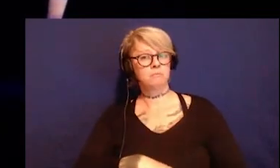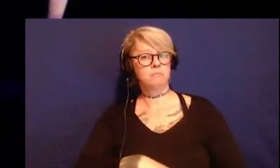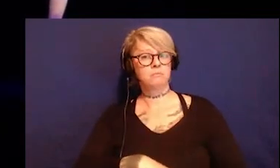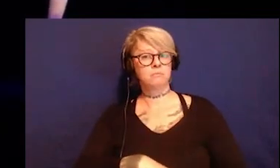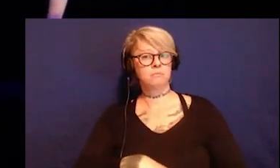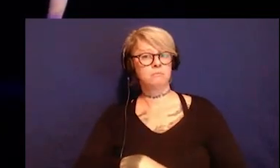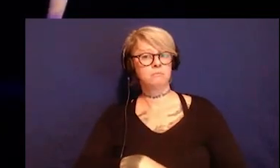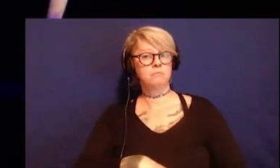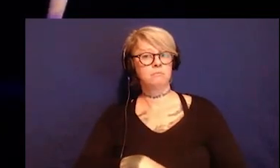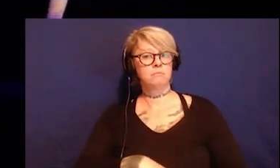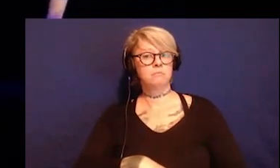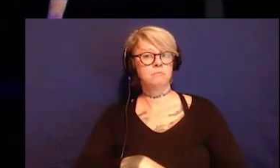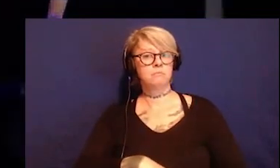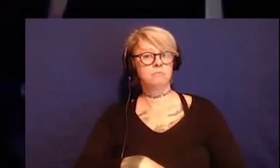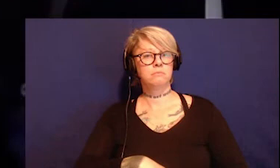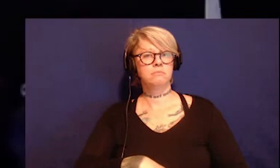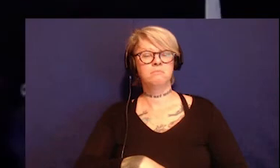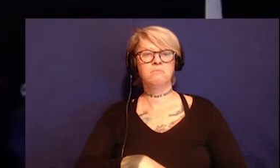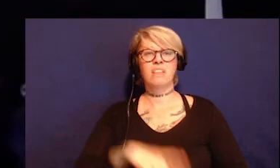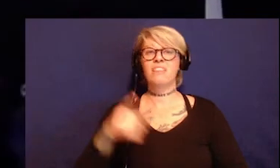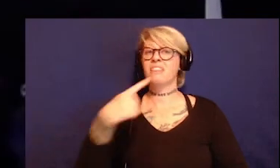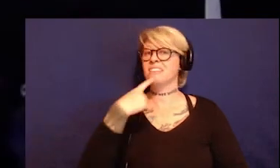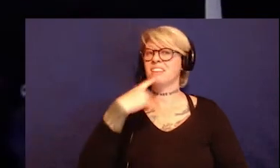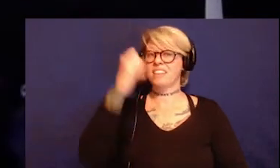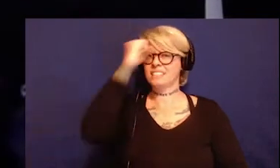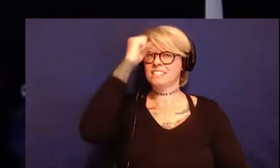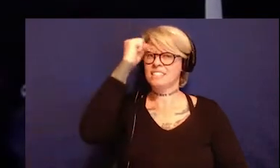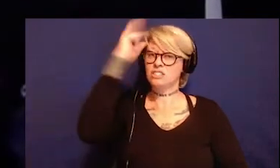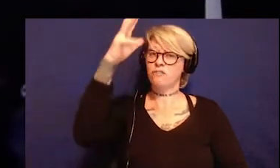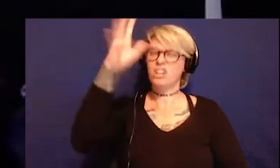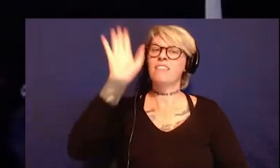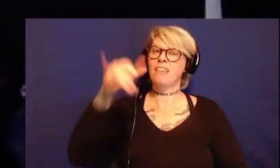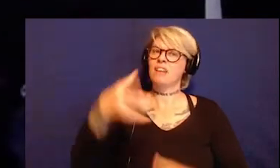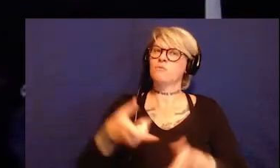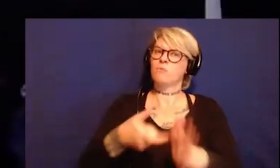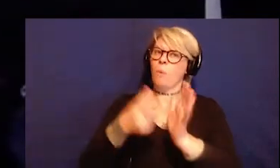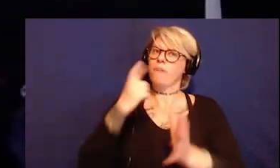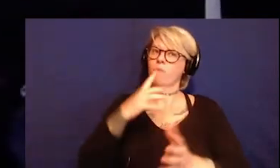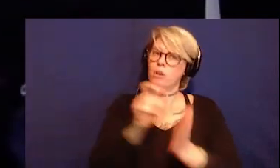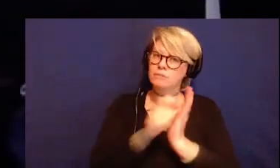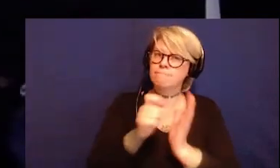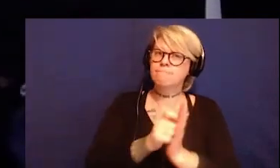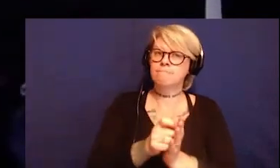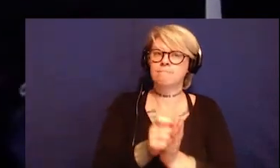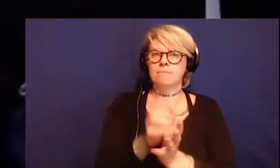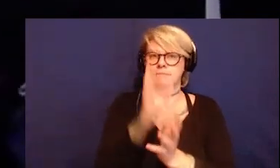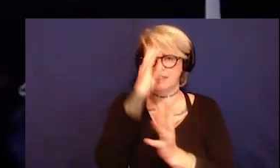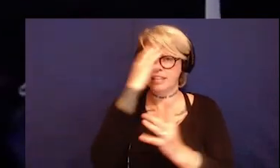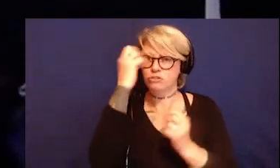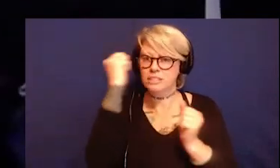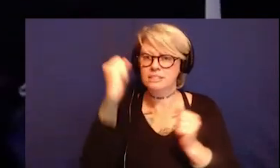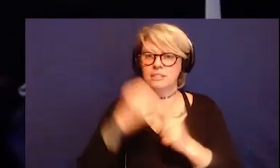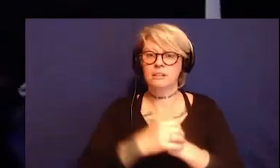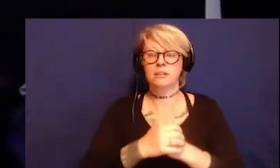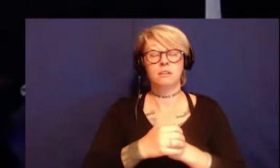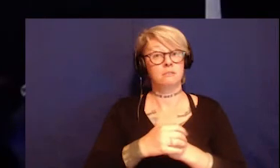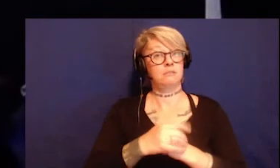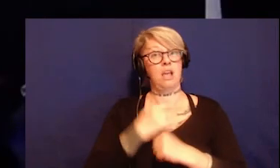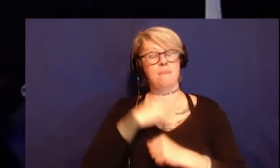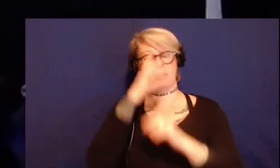They say schizophrenia is a necessary condition of literacy. Go on. I'm like hypnotized, you know? You